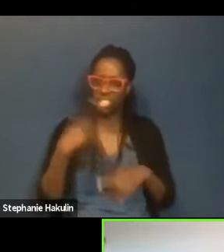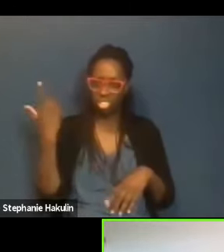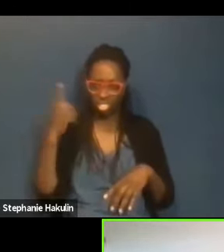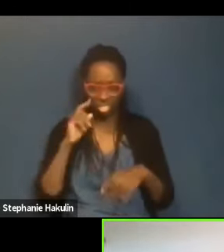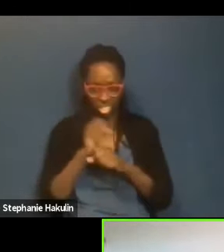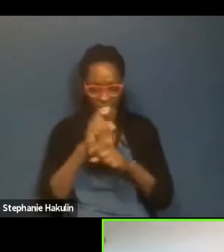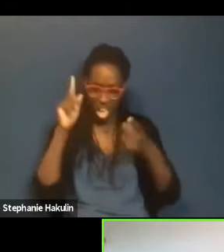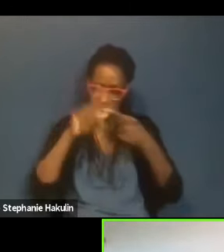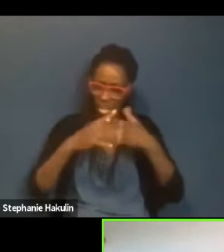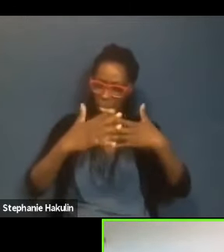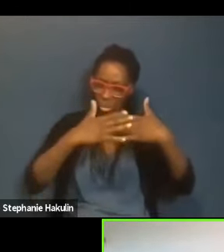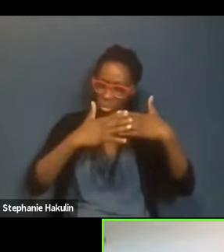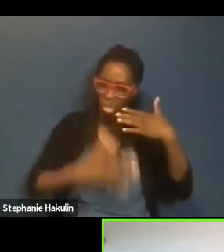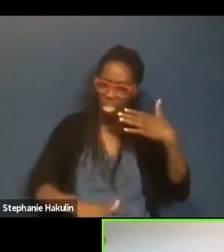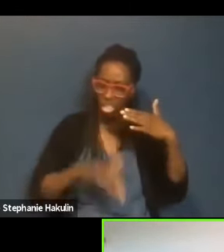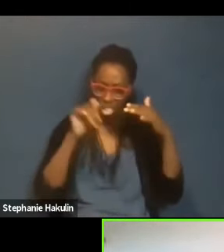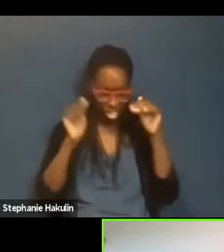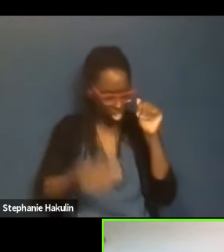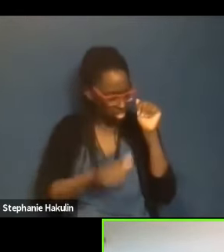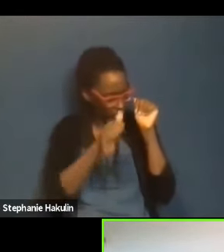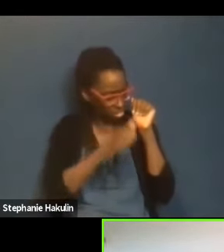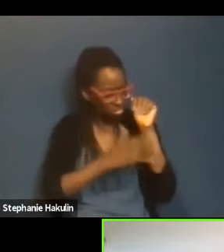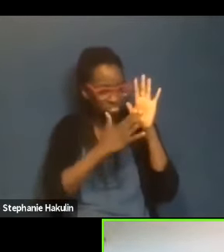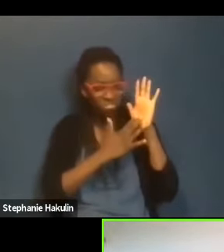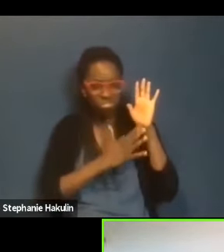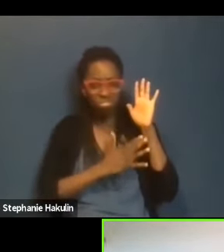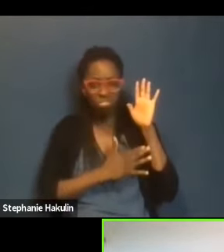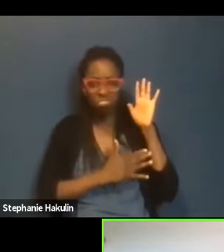nothing. You have taught us